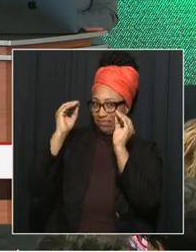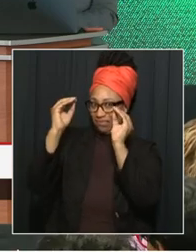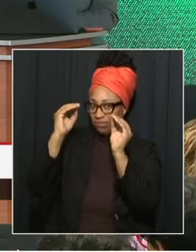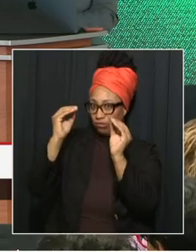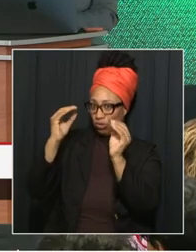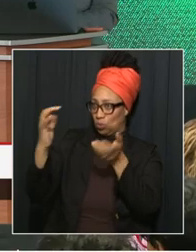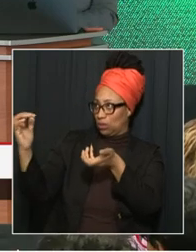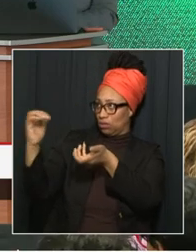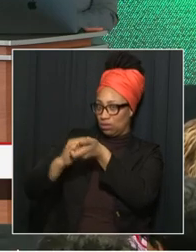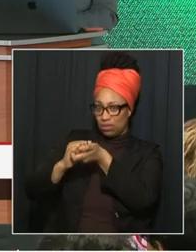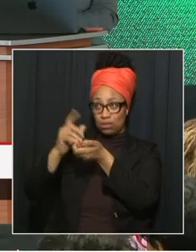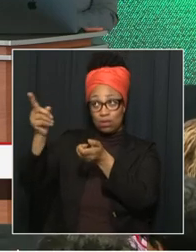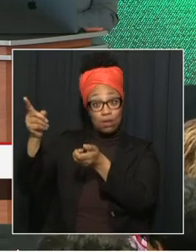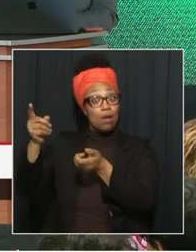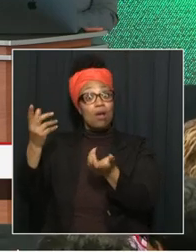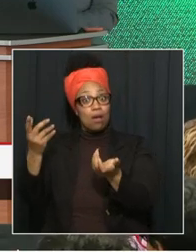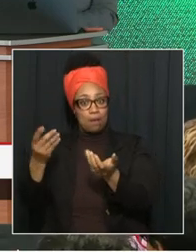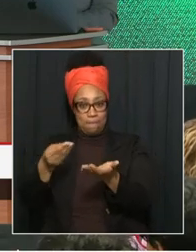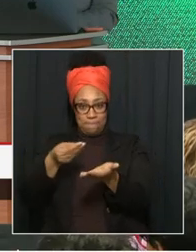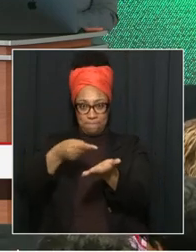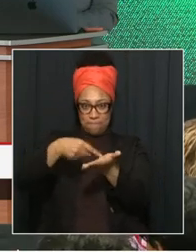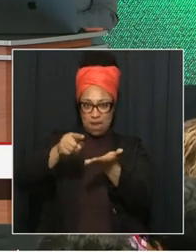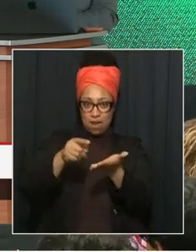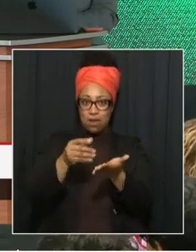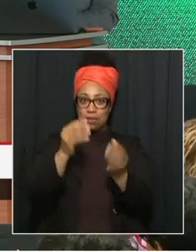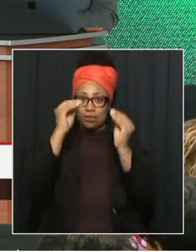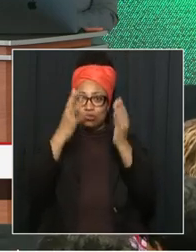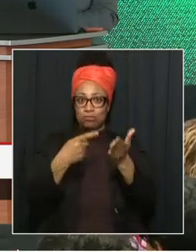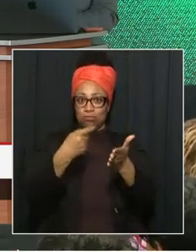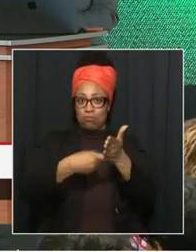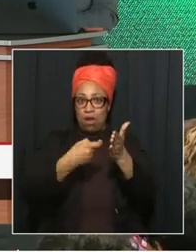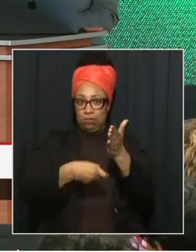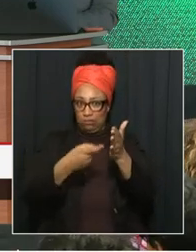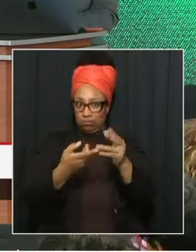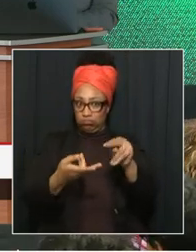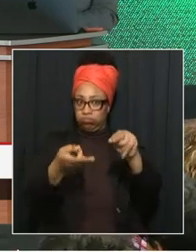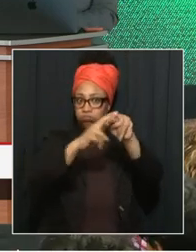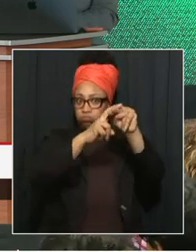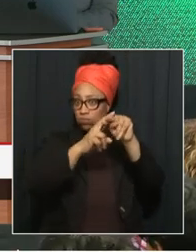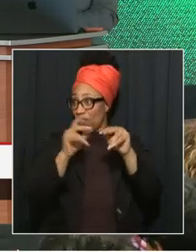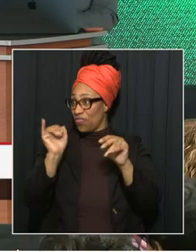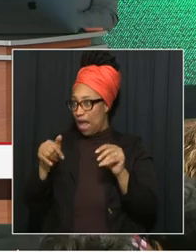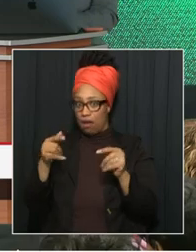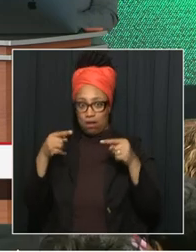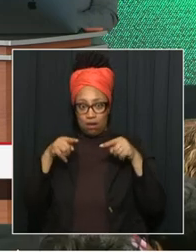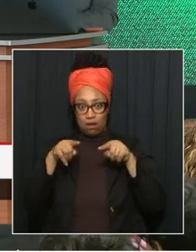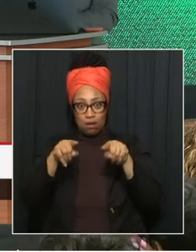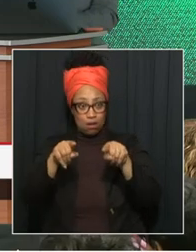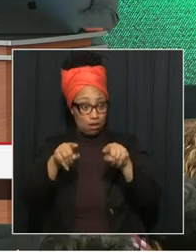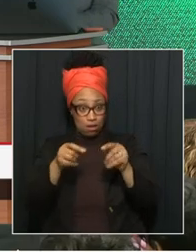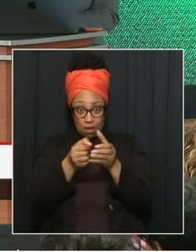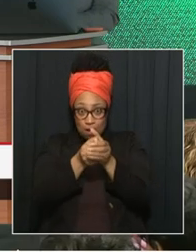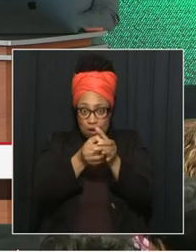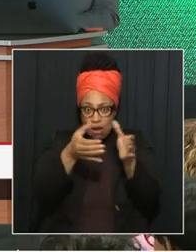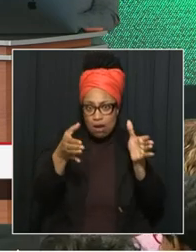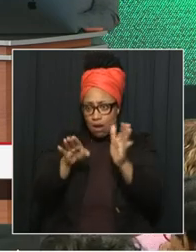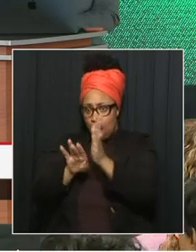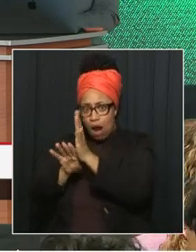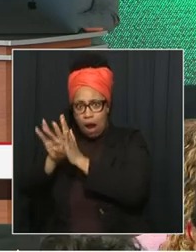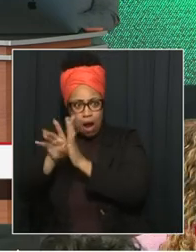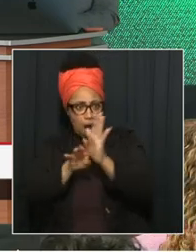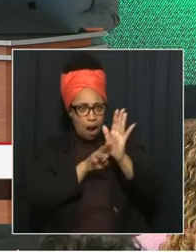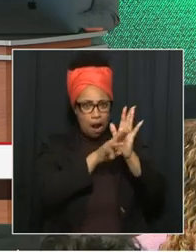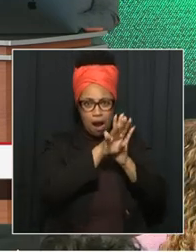of everything is going up. So our schools are well funded, and if you compare us to any